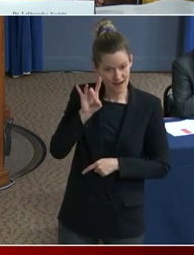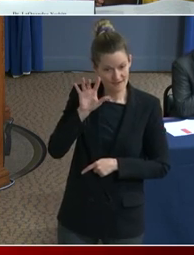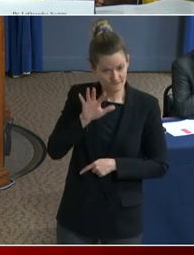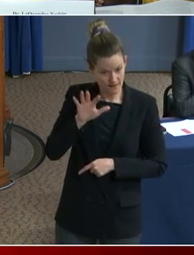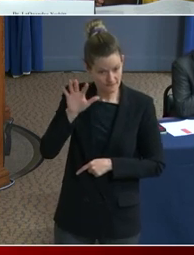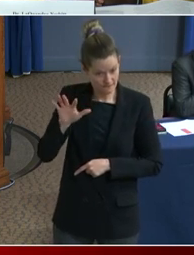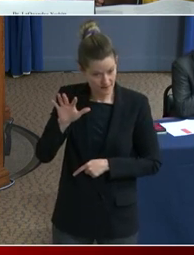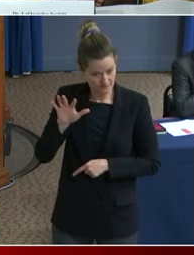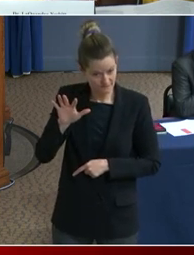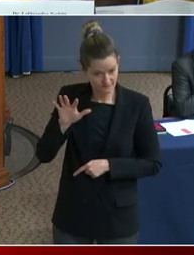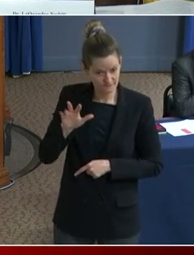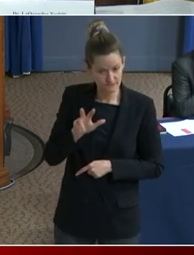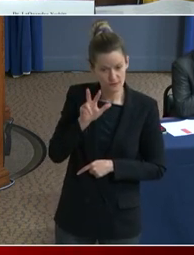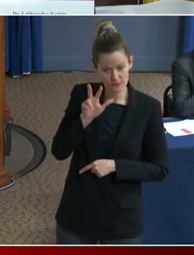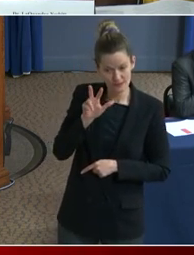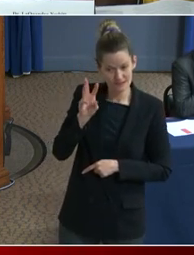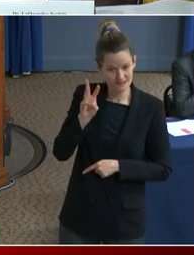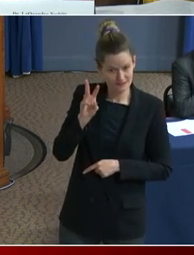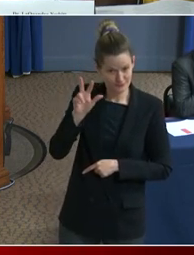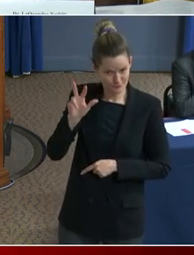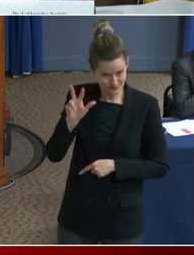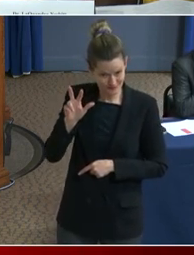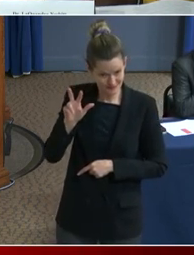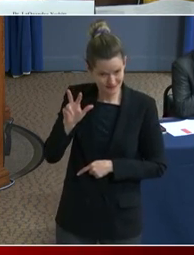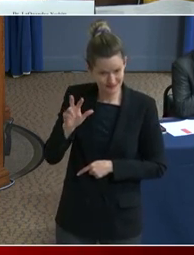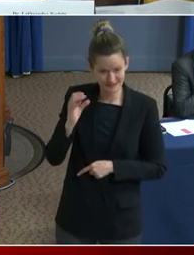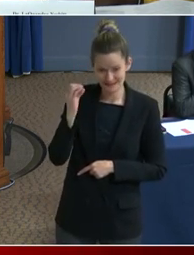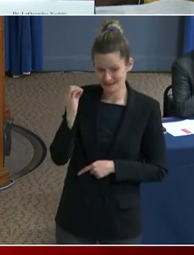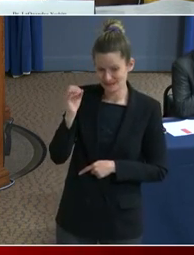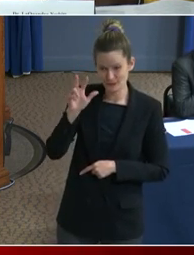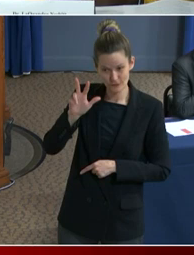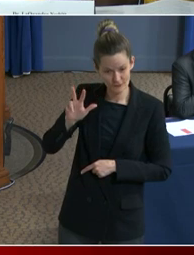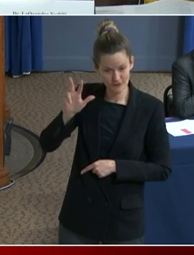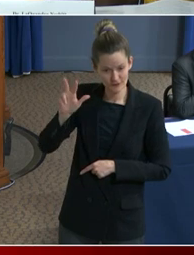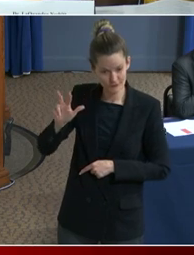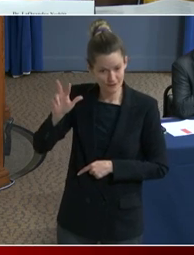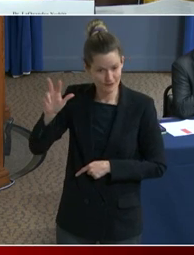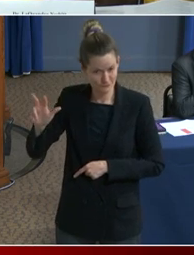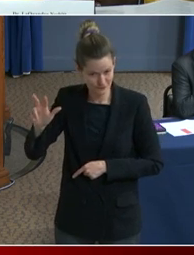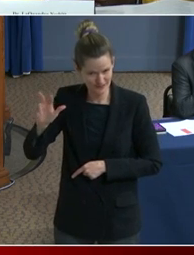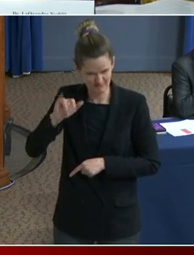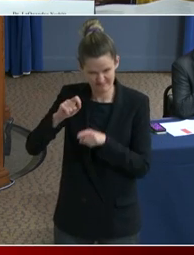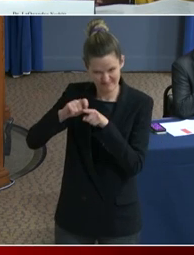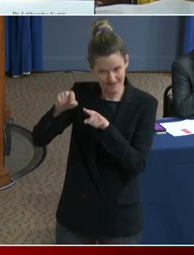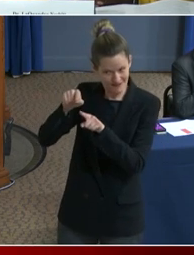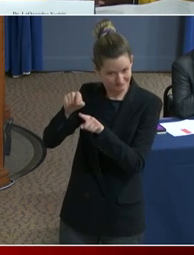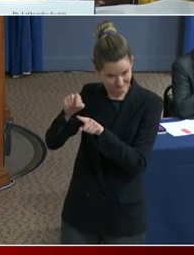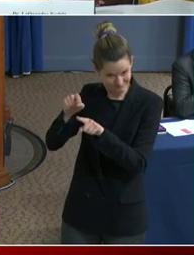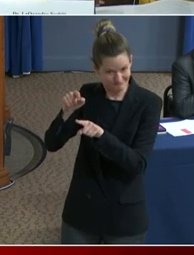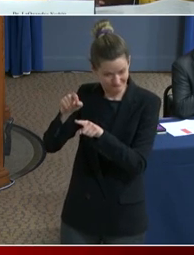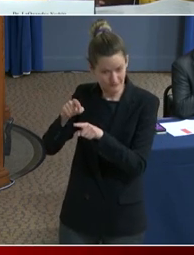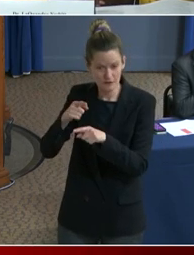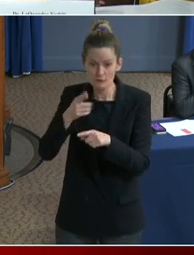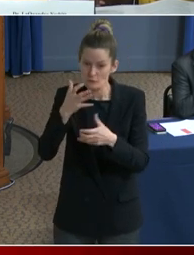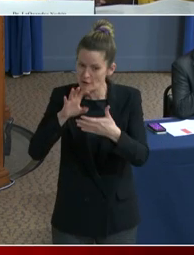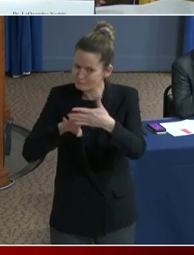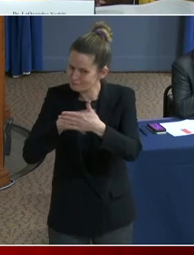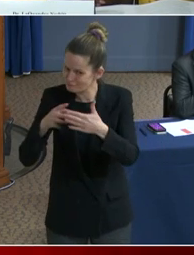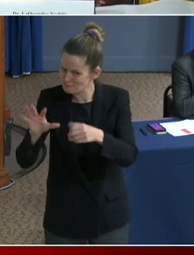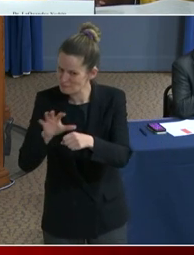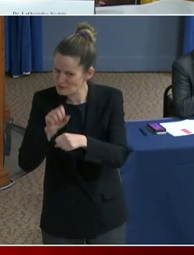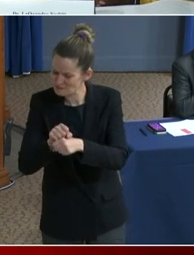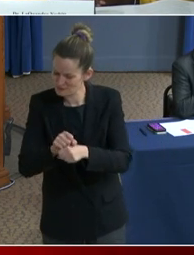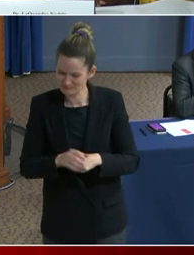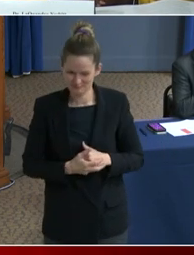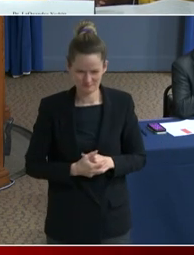1-855-363-0333 to make an at-home vaccination appointment. So just to make very clear, what are the